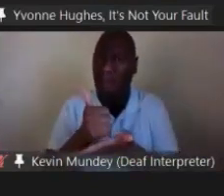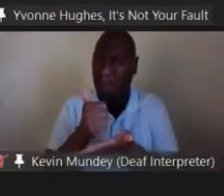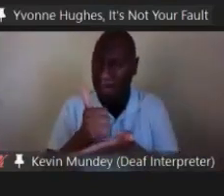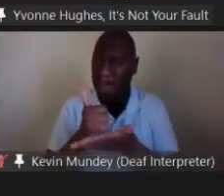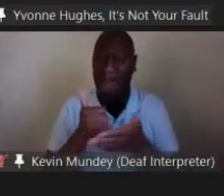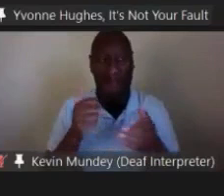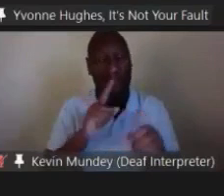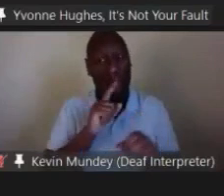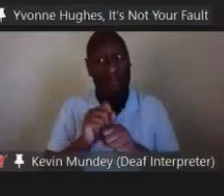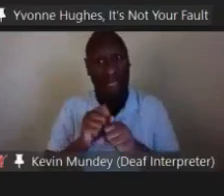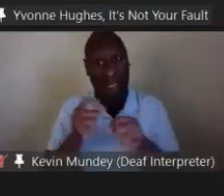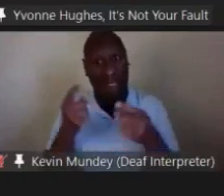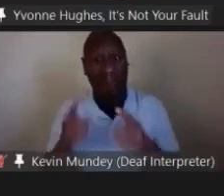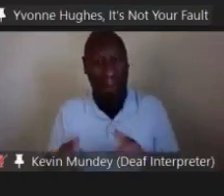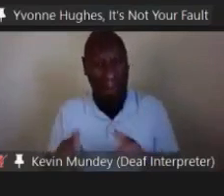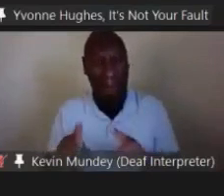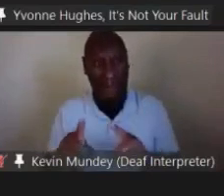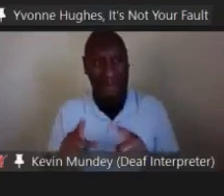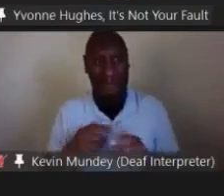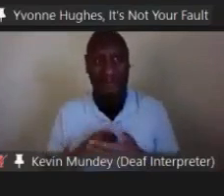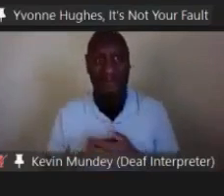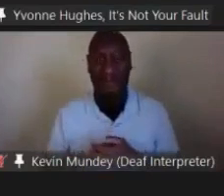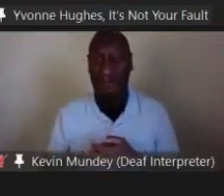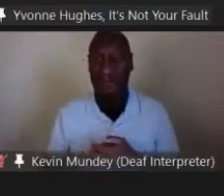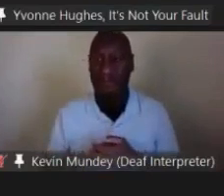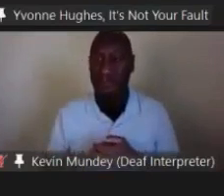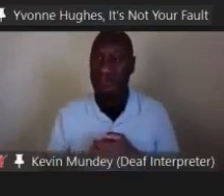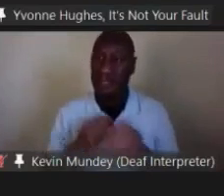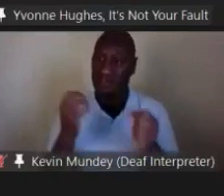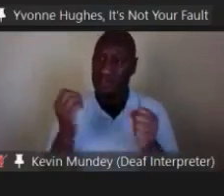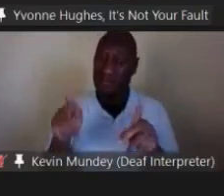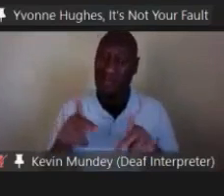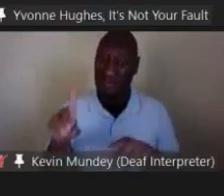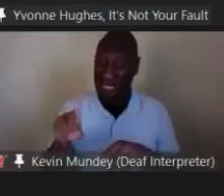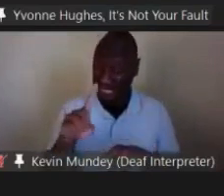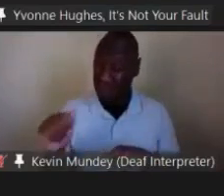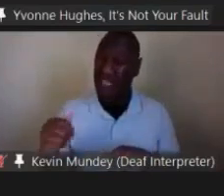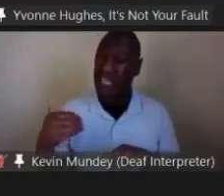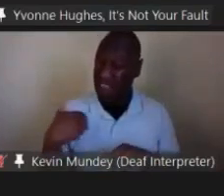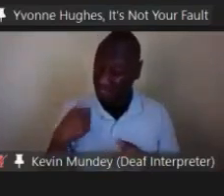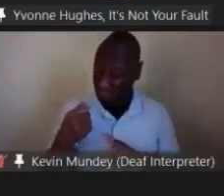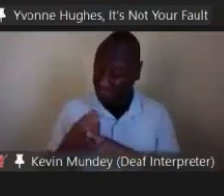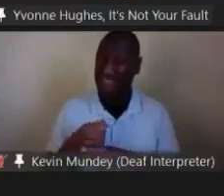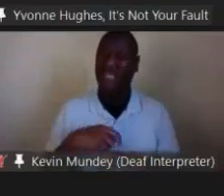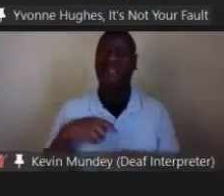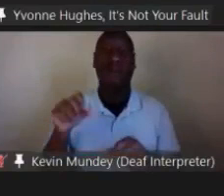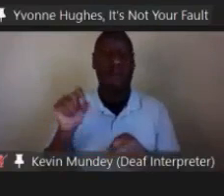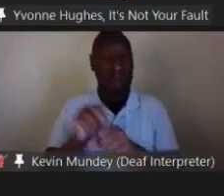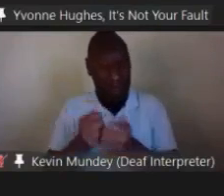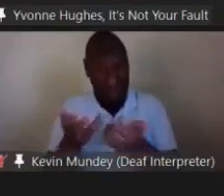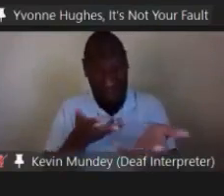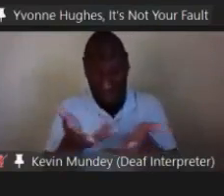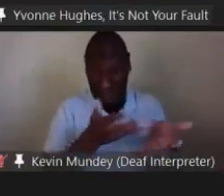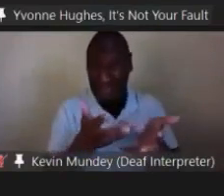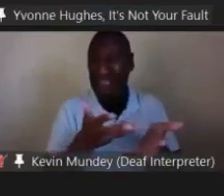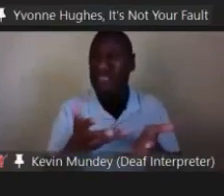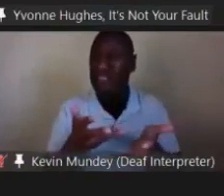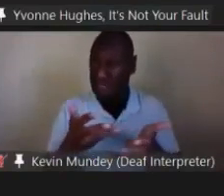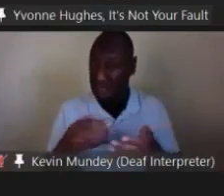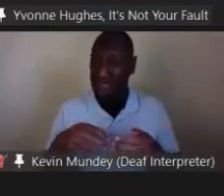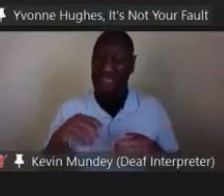work with individuals with disabilities that suffer with different things,